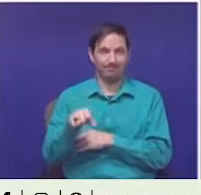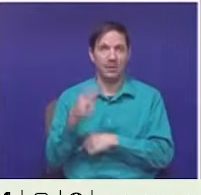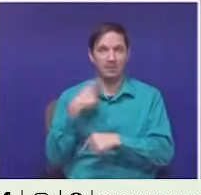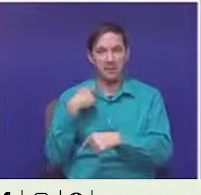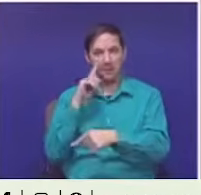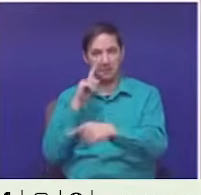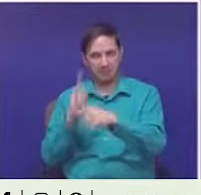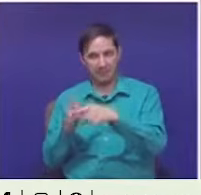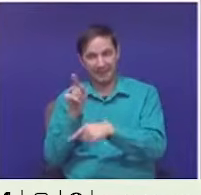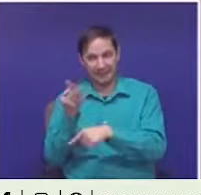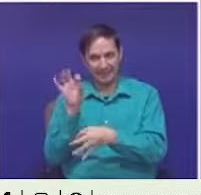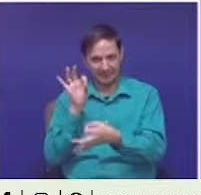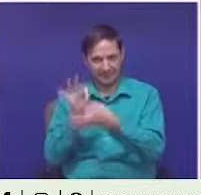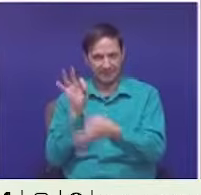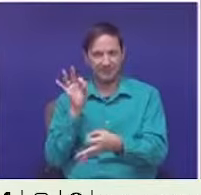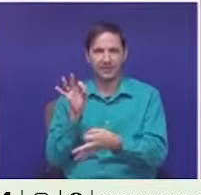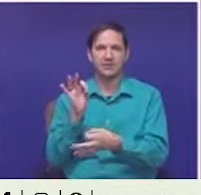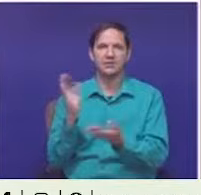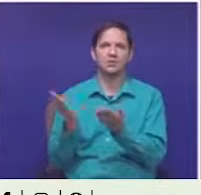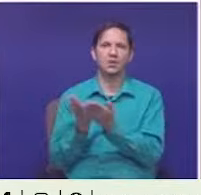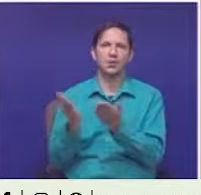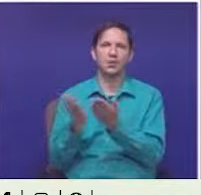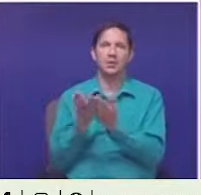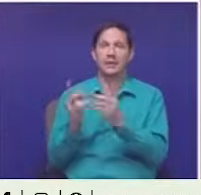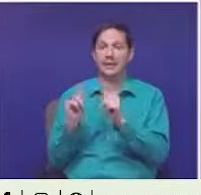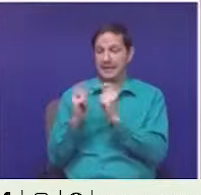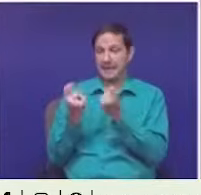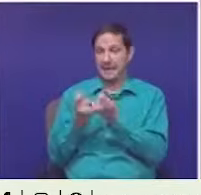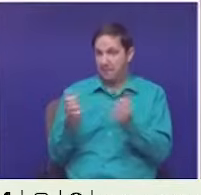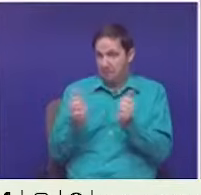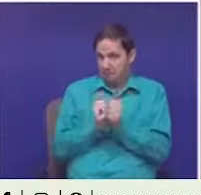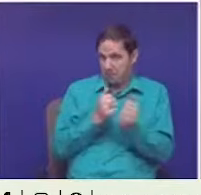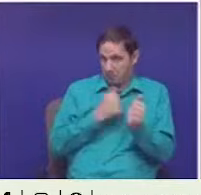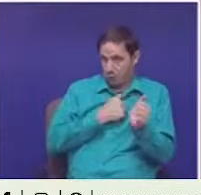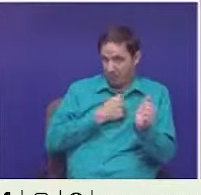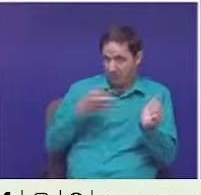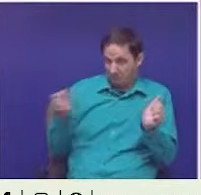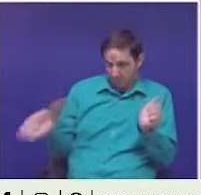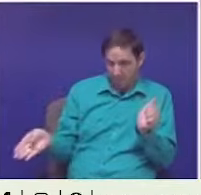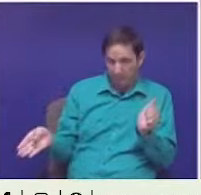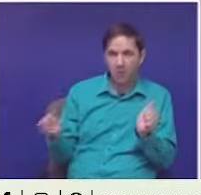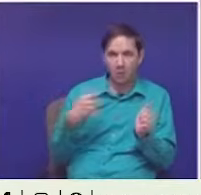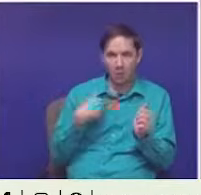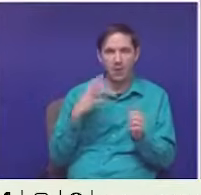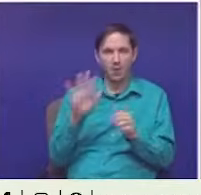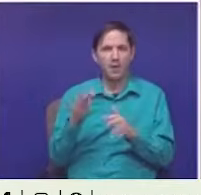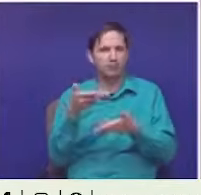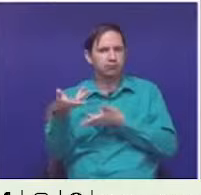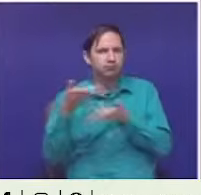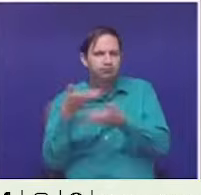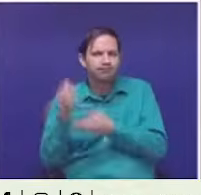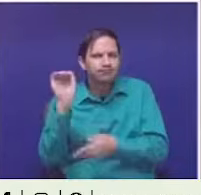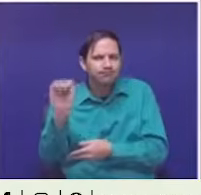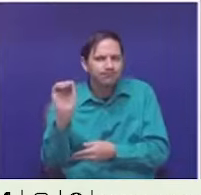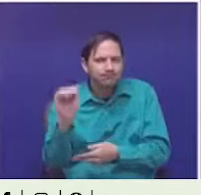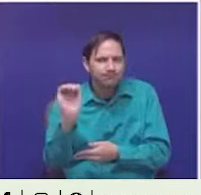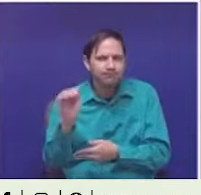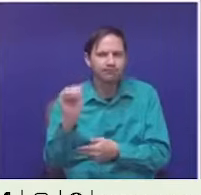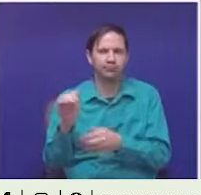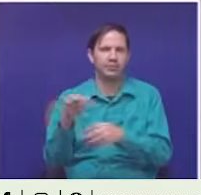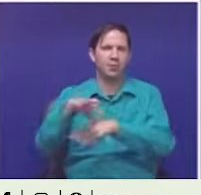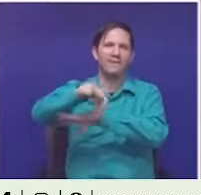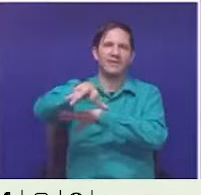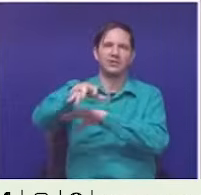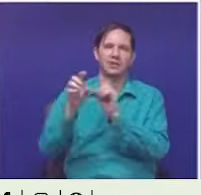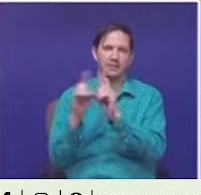school that you're talking about in Guamashu. The team is here. And we will continue to engage with the Department of Education in KZN.